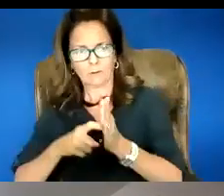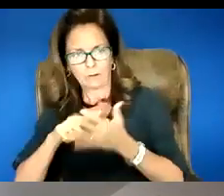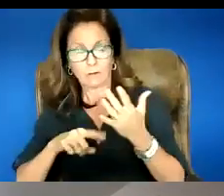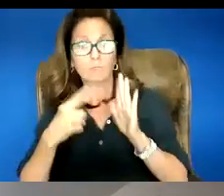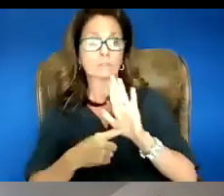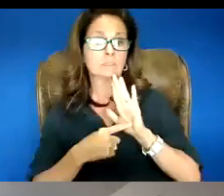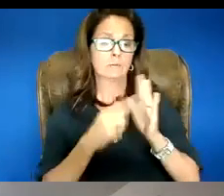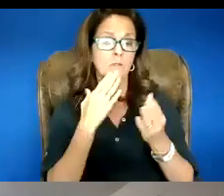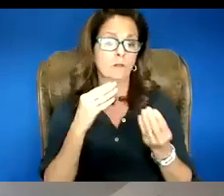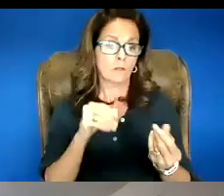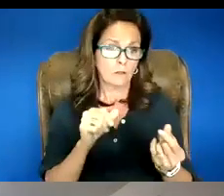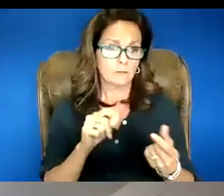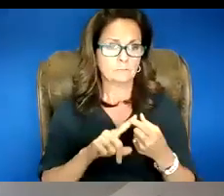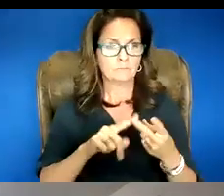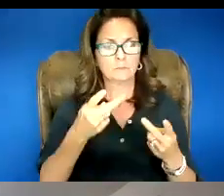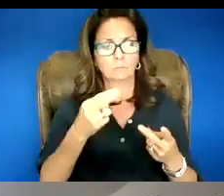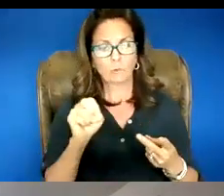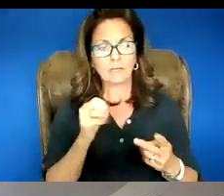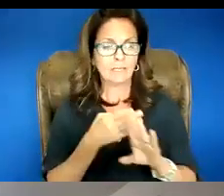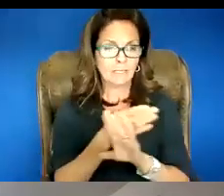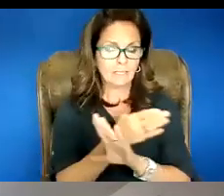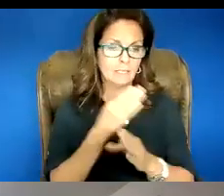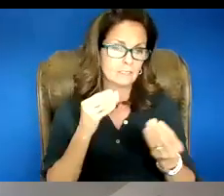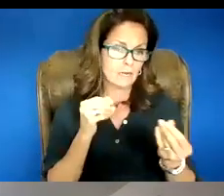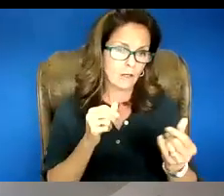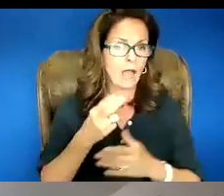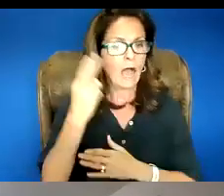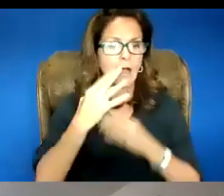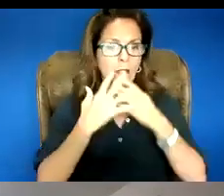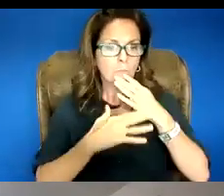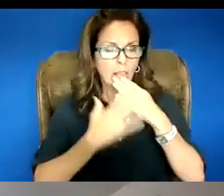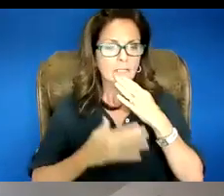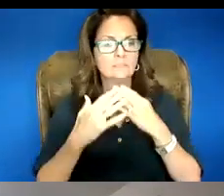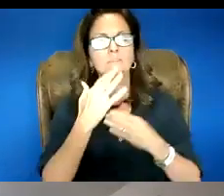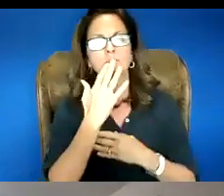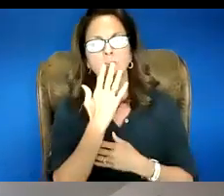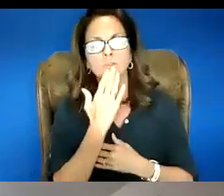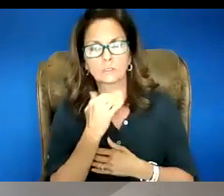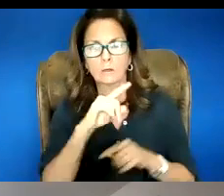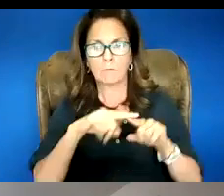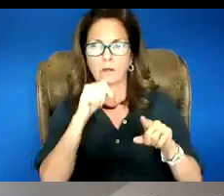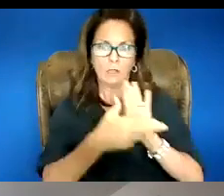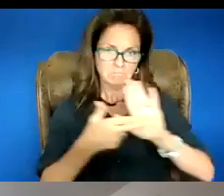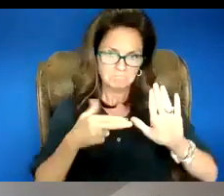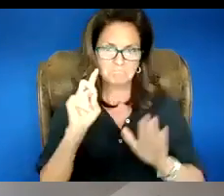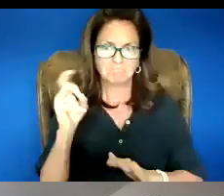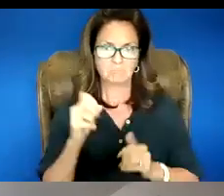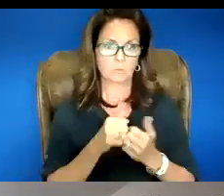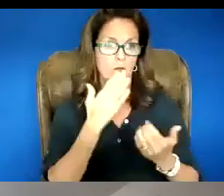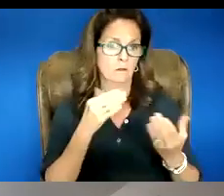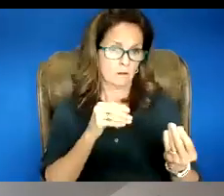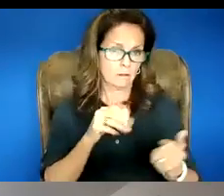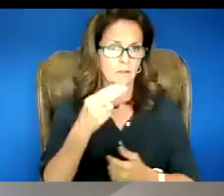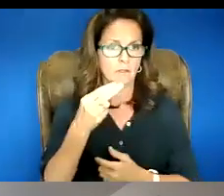diabetes, pre-diabetes, if you have high blood sugar but not yet diagnosed with diabetes, and hypertension, high